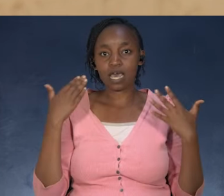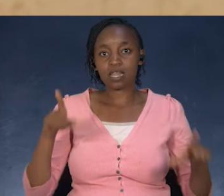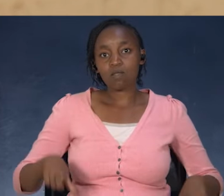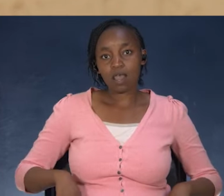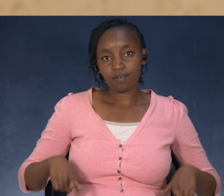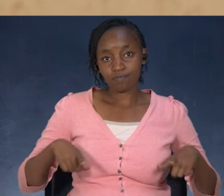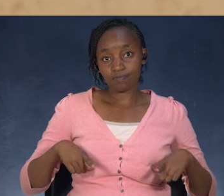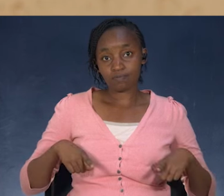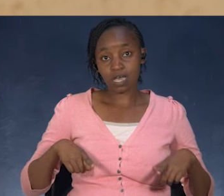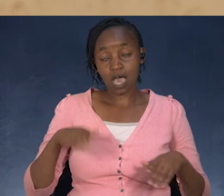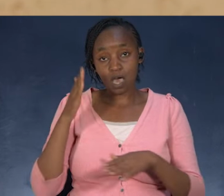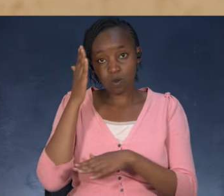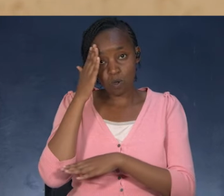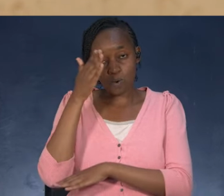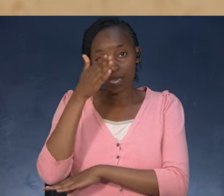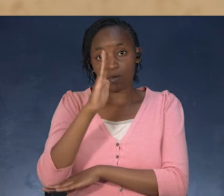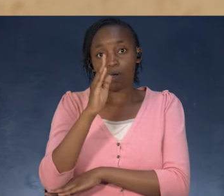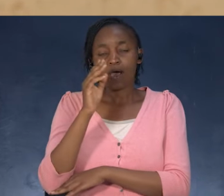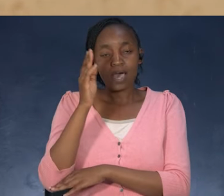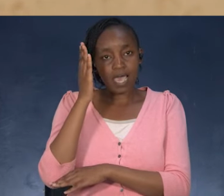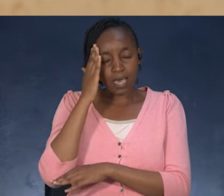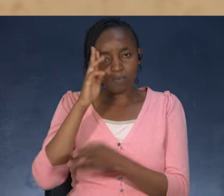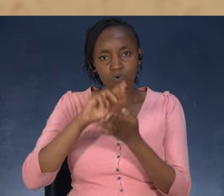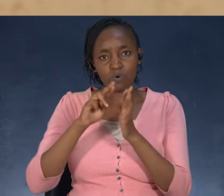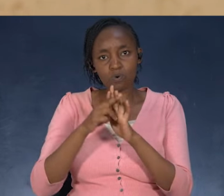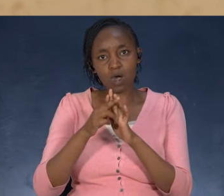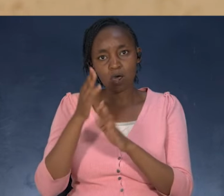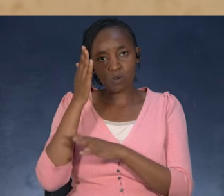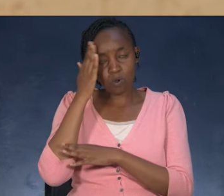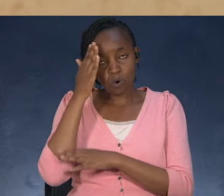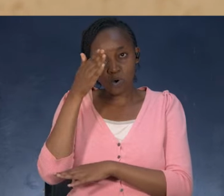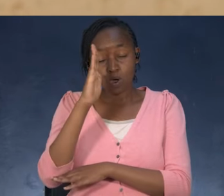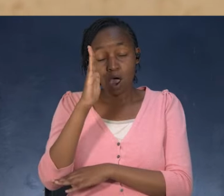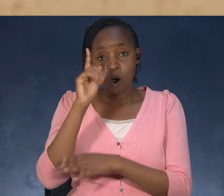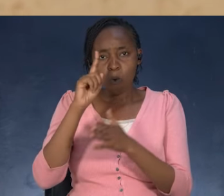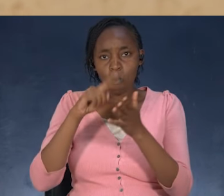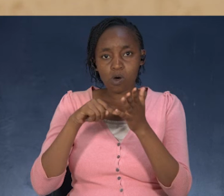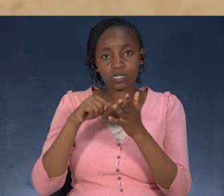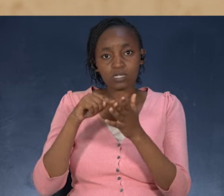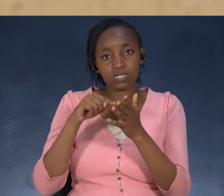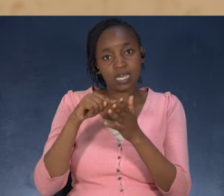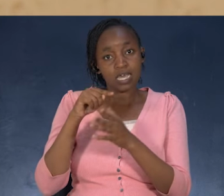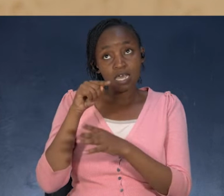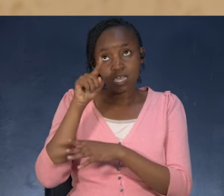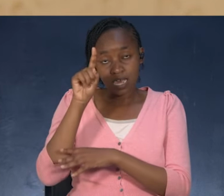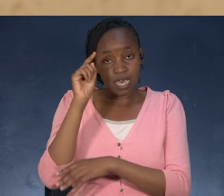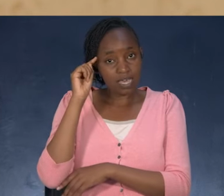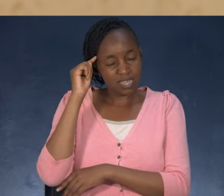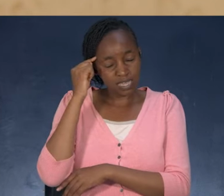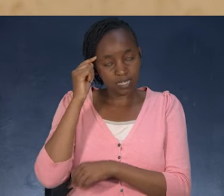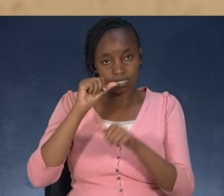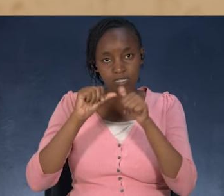is eternal life. Getting to know God is able to relate and to know Him and to know what He thinks about